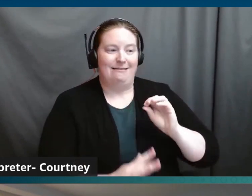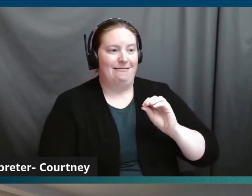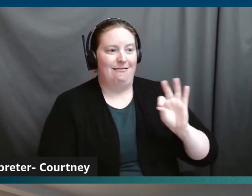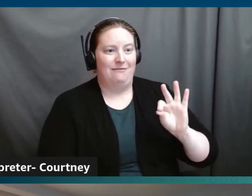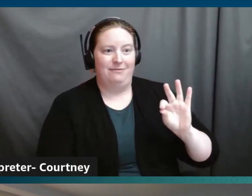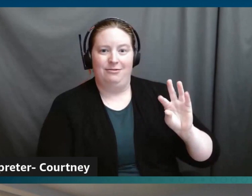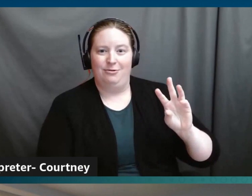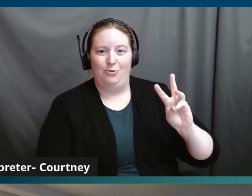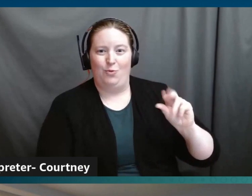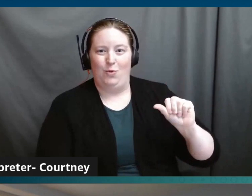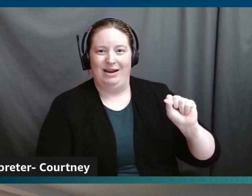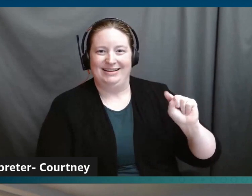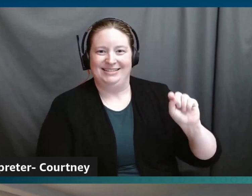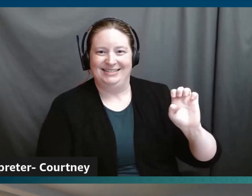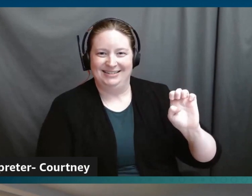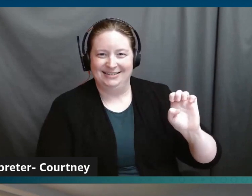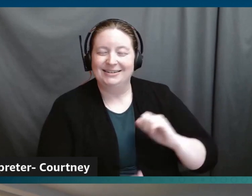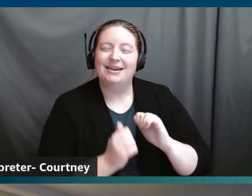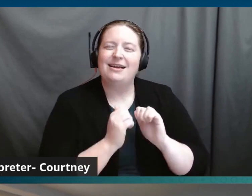the process of